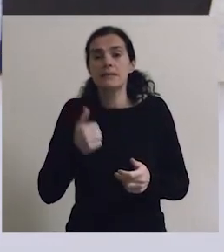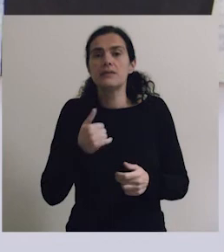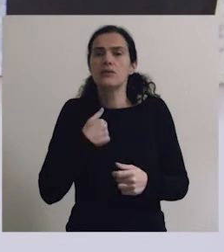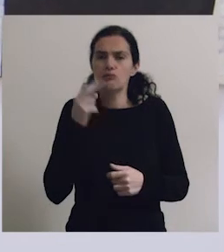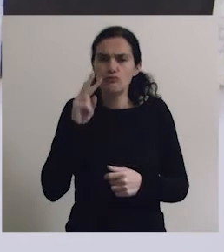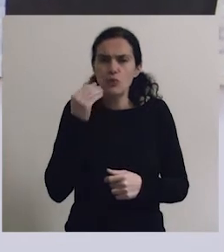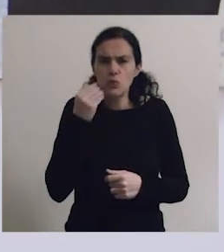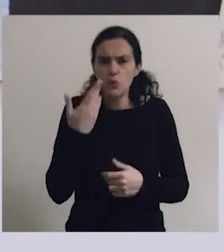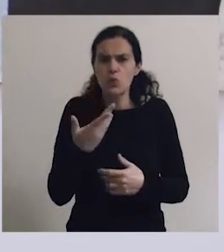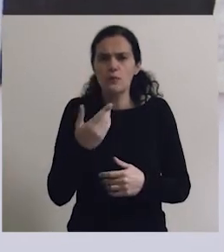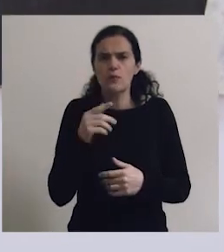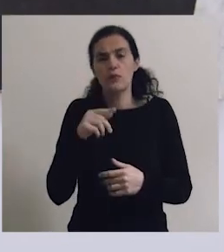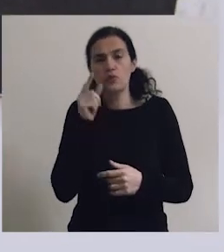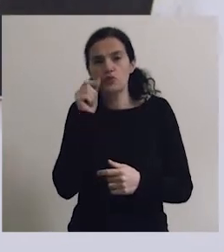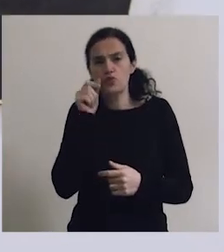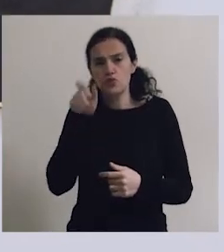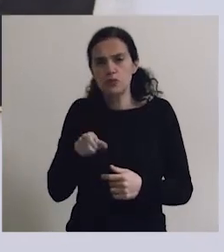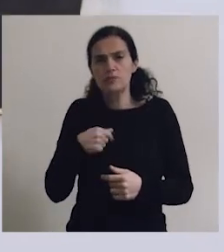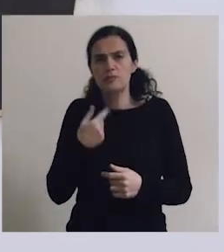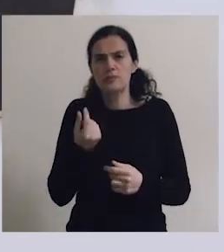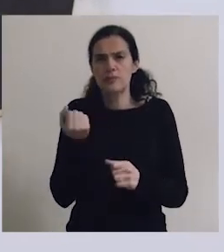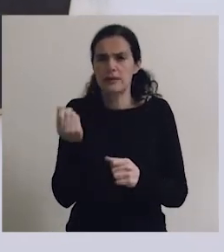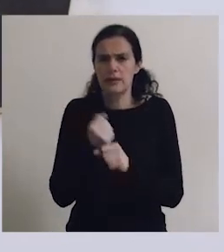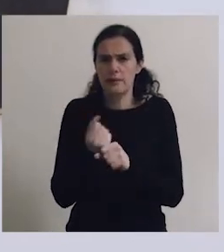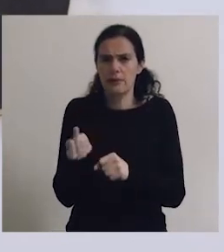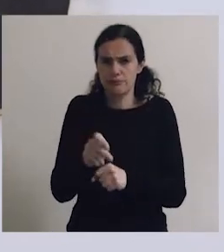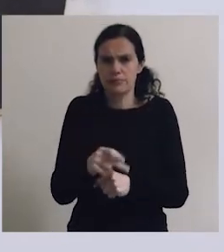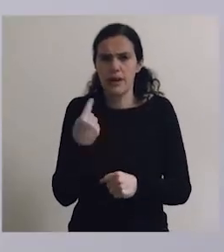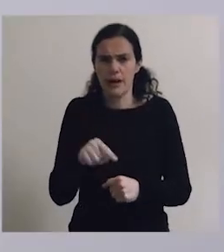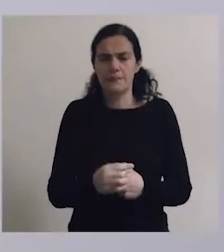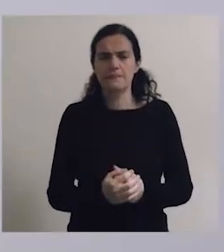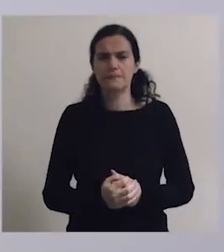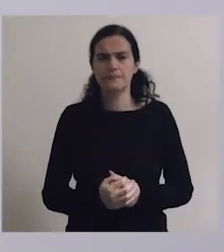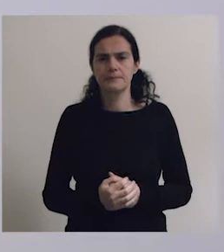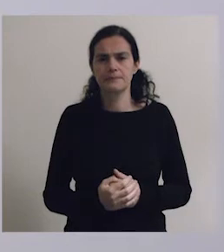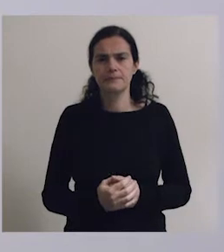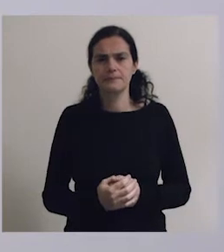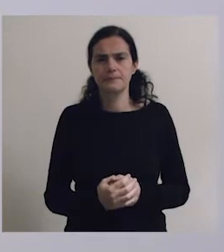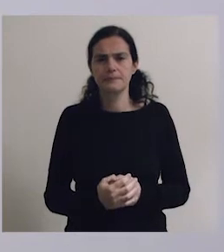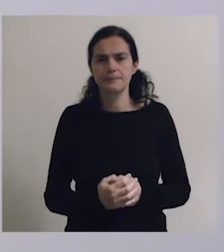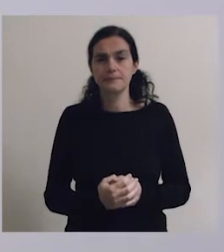show you a few examples of the way Trzemiński appears in the work.